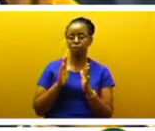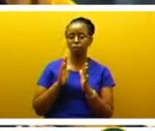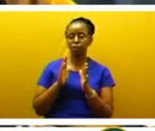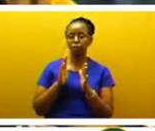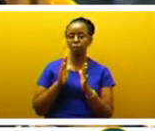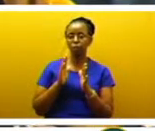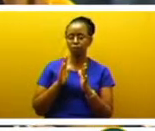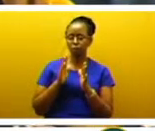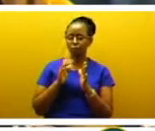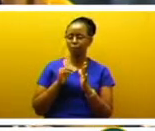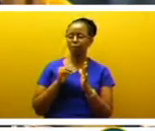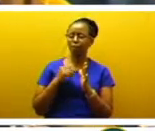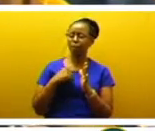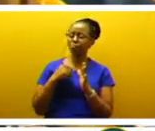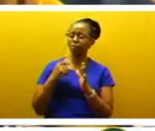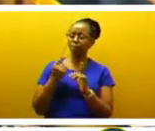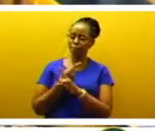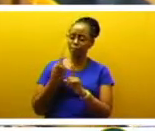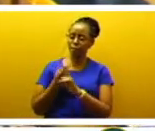rejoinders.